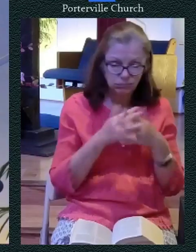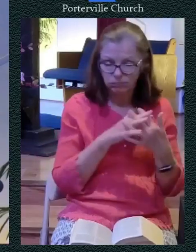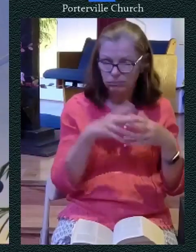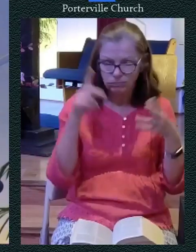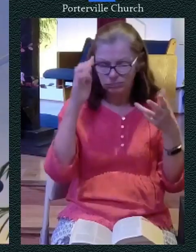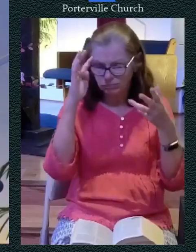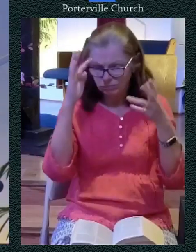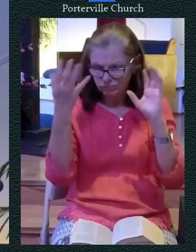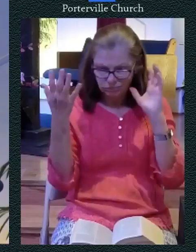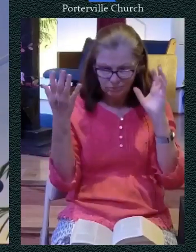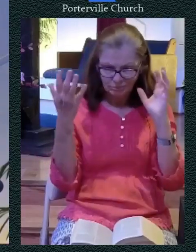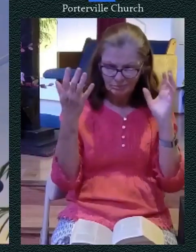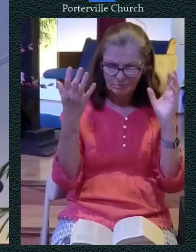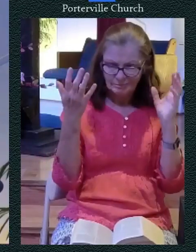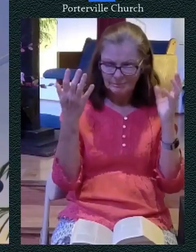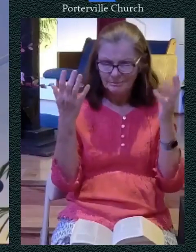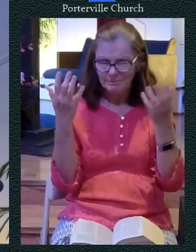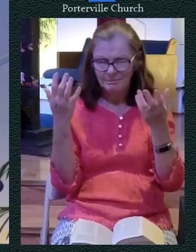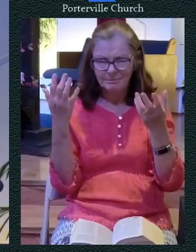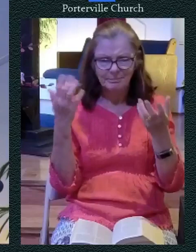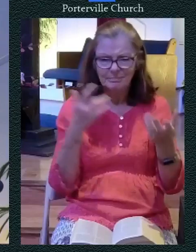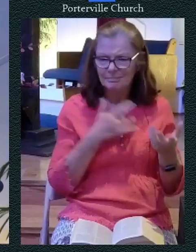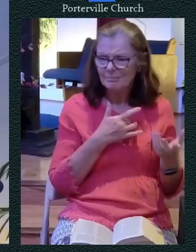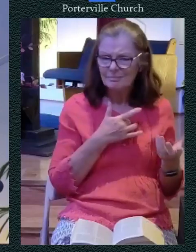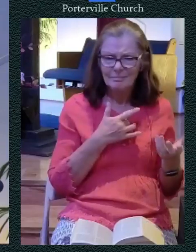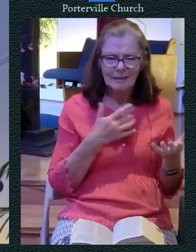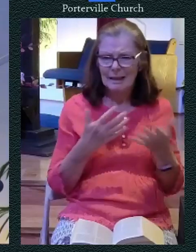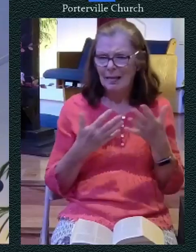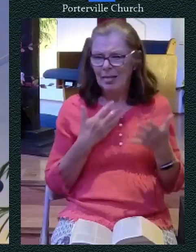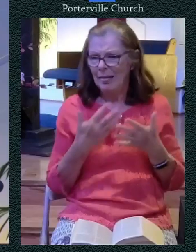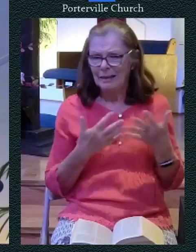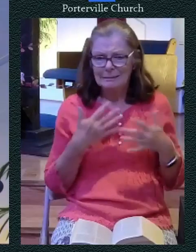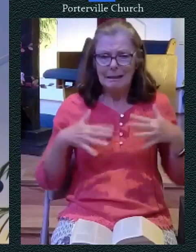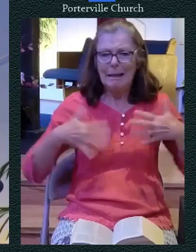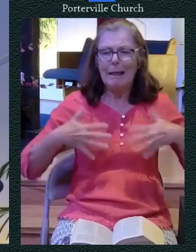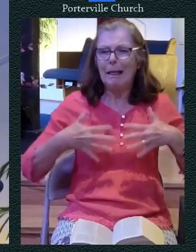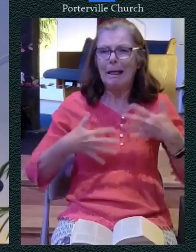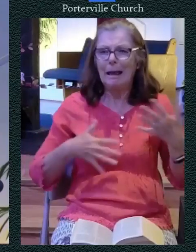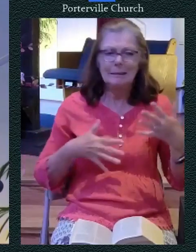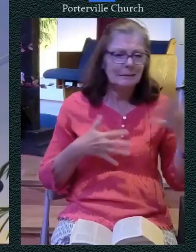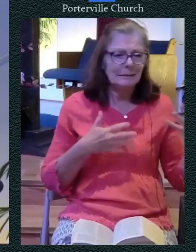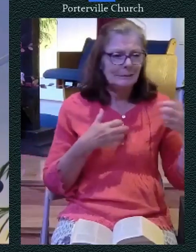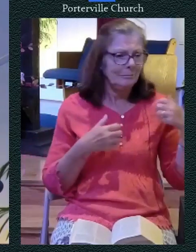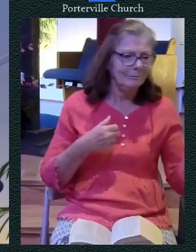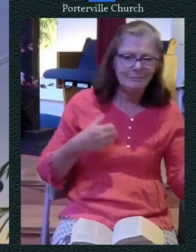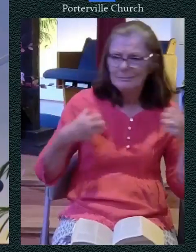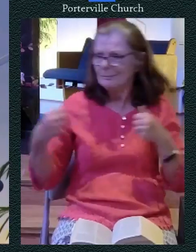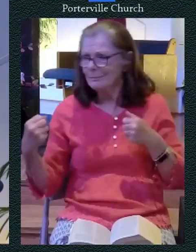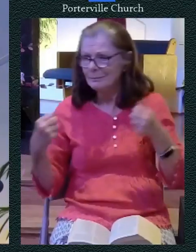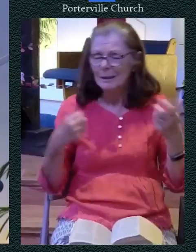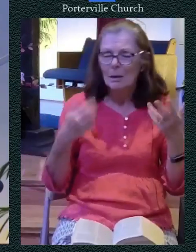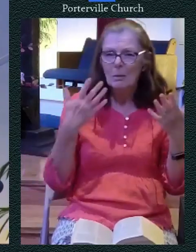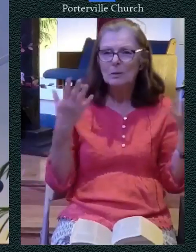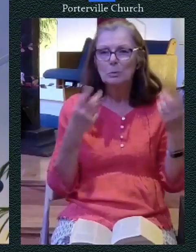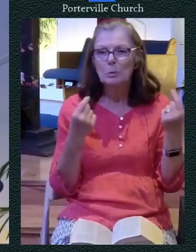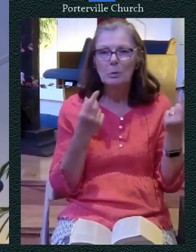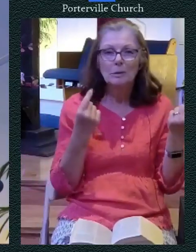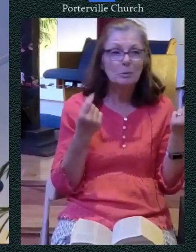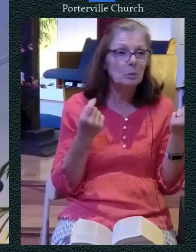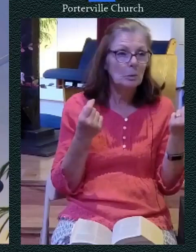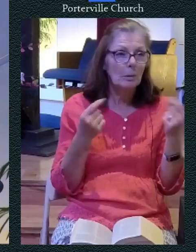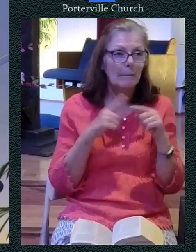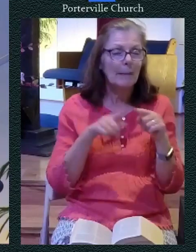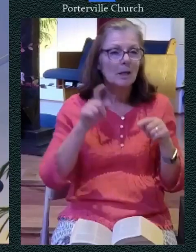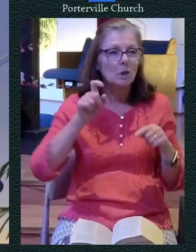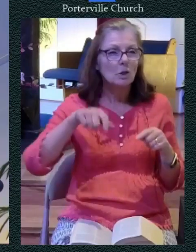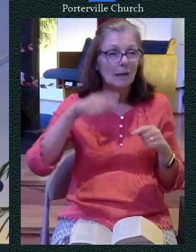confused and his heart hot within him, and he's pulled this way and that. We should expect in the times of